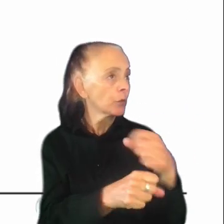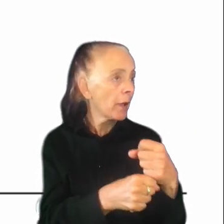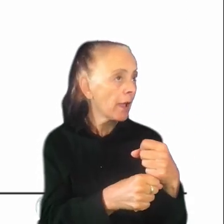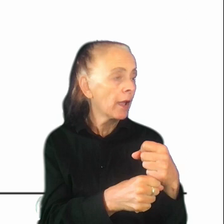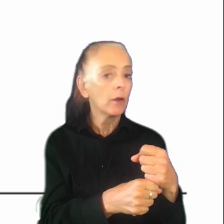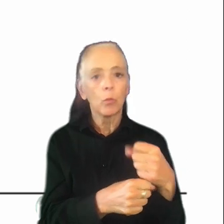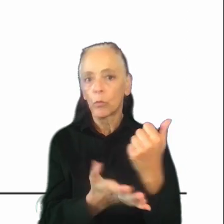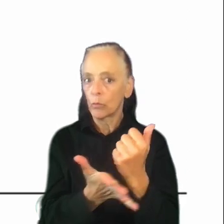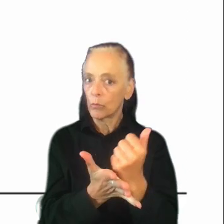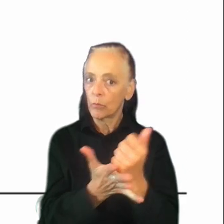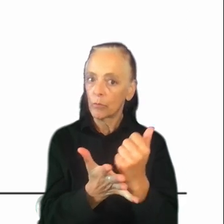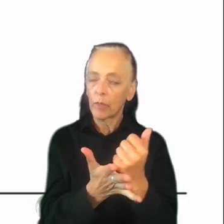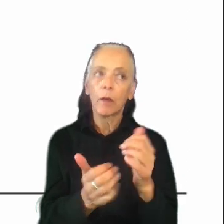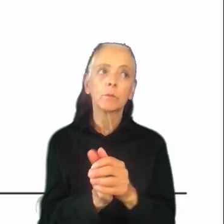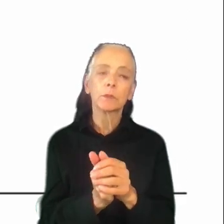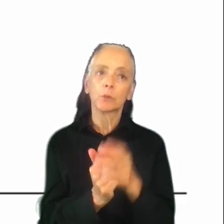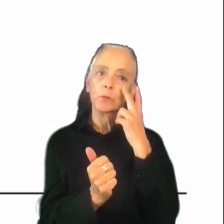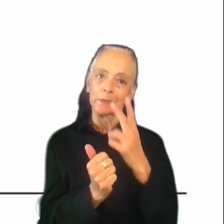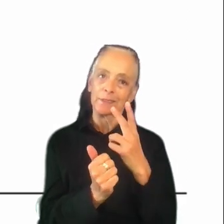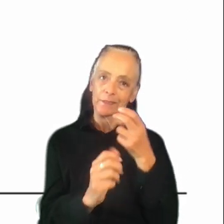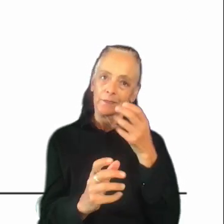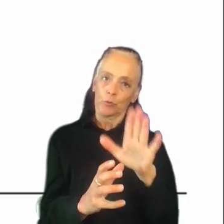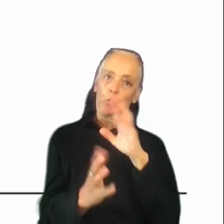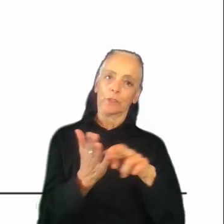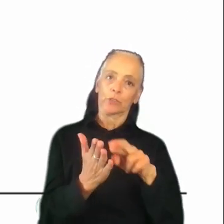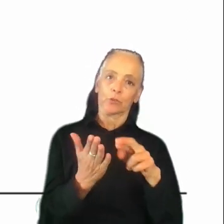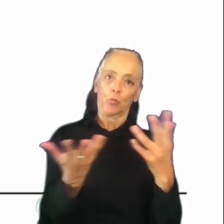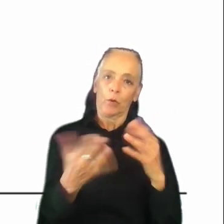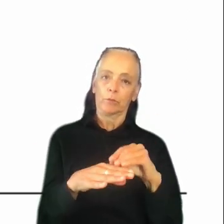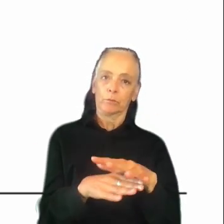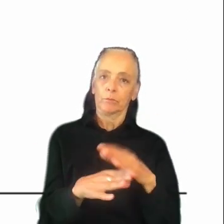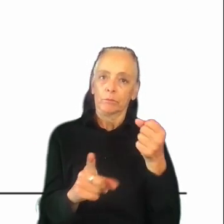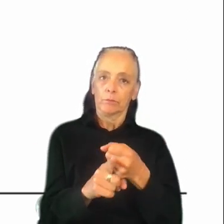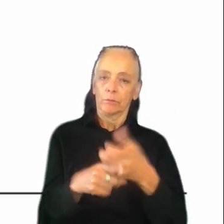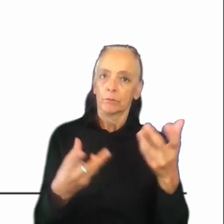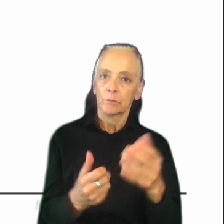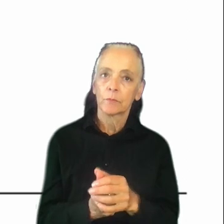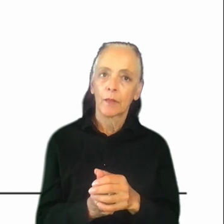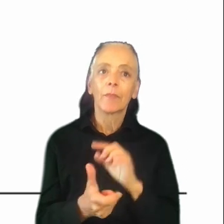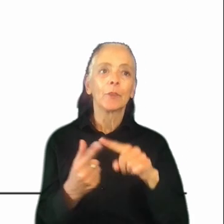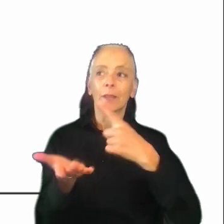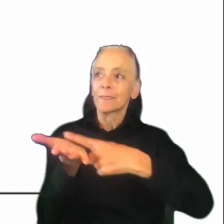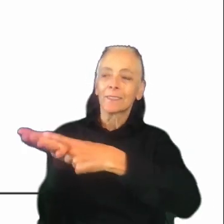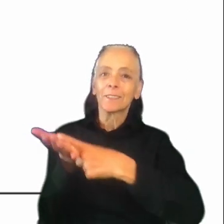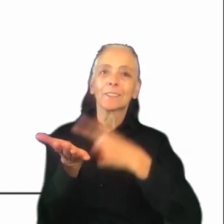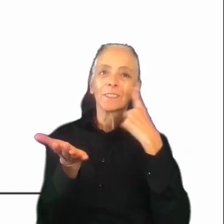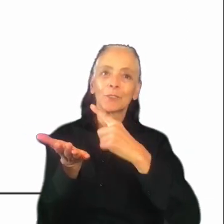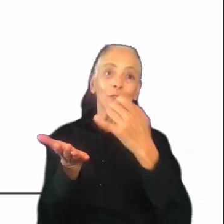really helpful evidence of the impact that your research has had so that you can talk about that when you're interviewing or on your